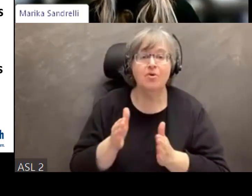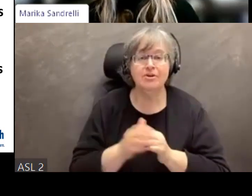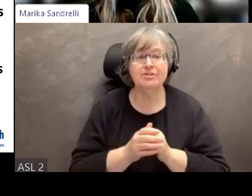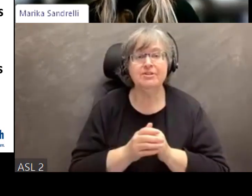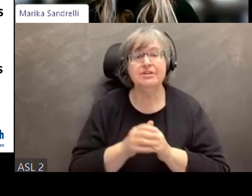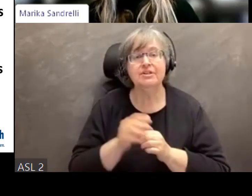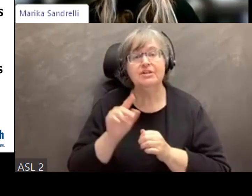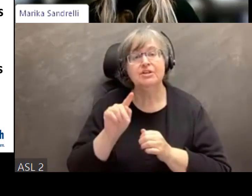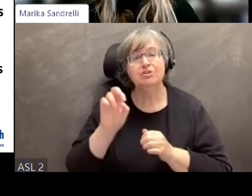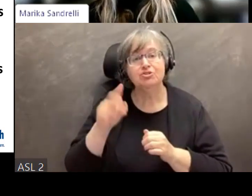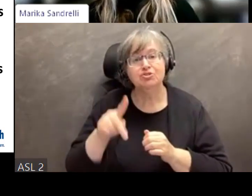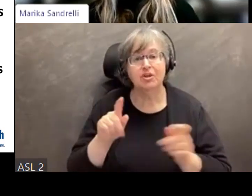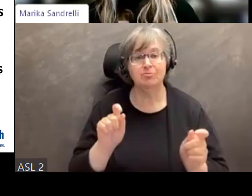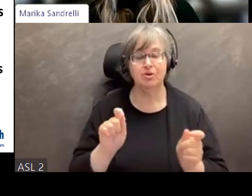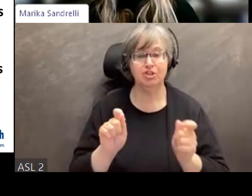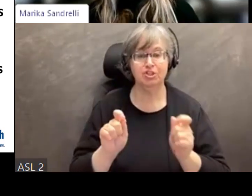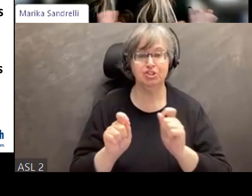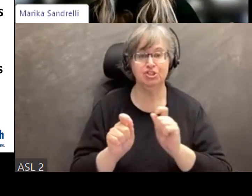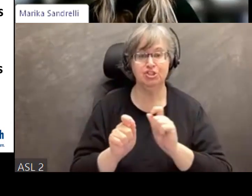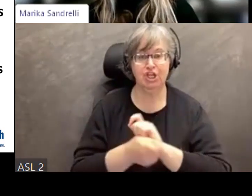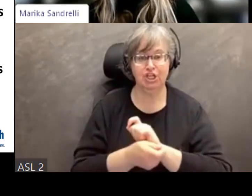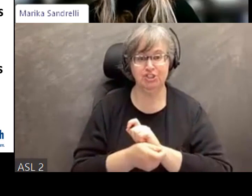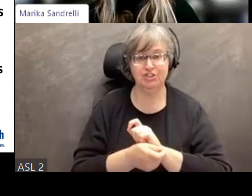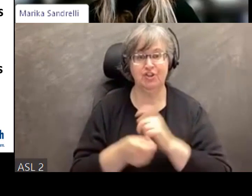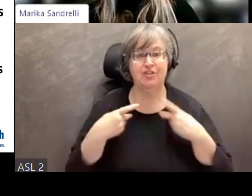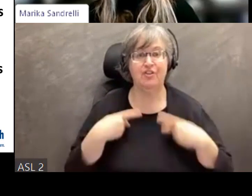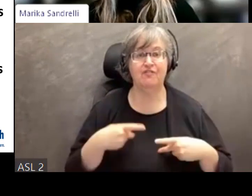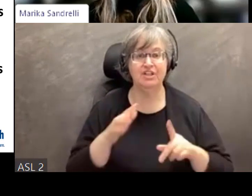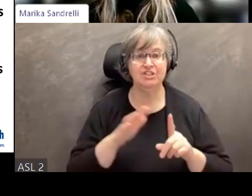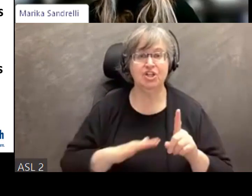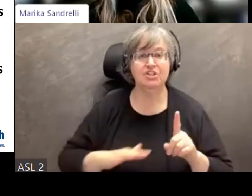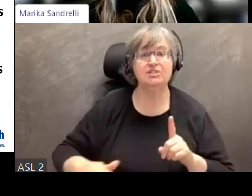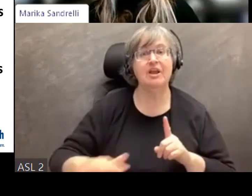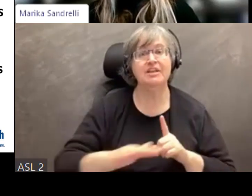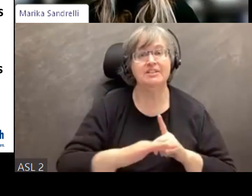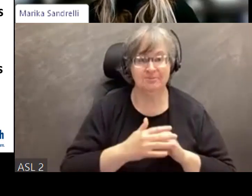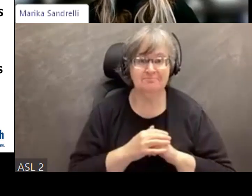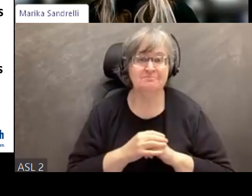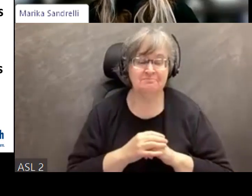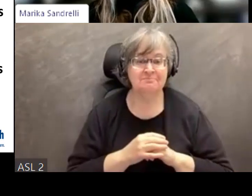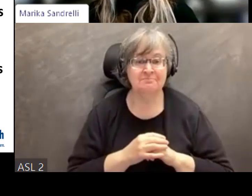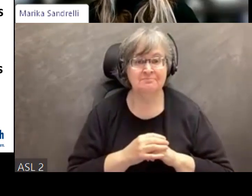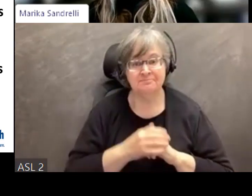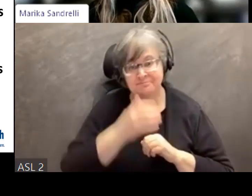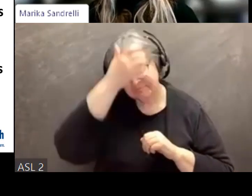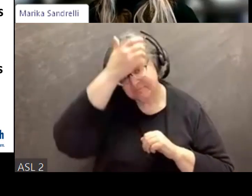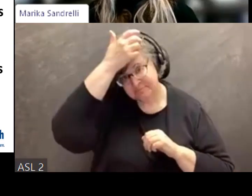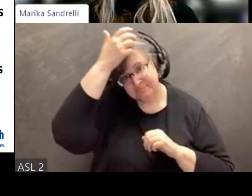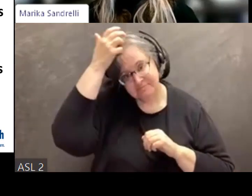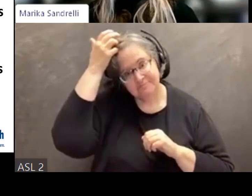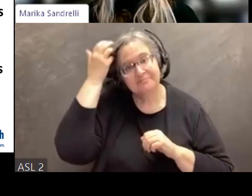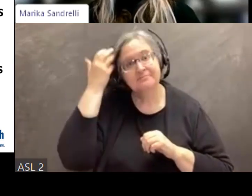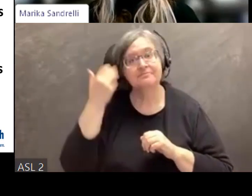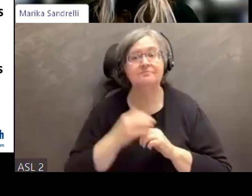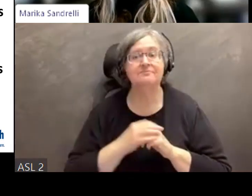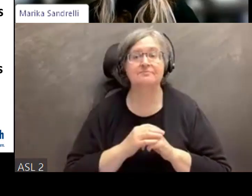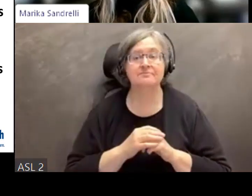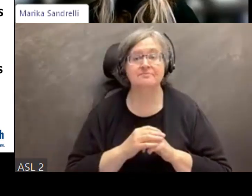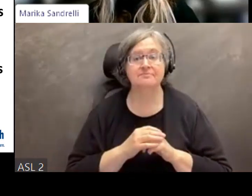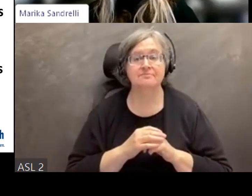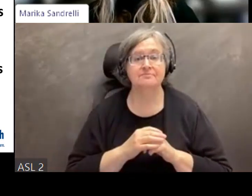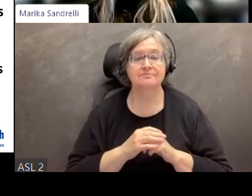some ways in which TRIP has actually changed our physical spaces. Next